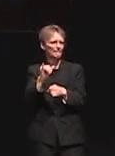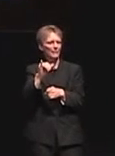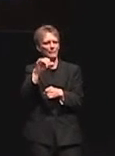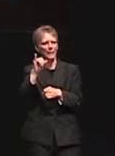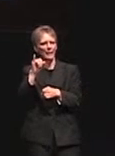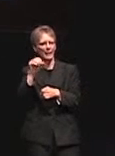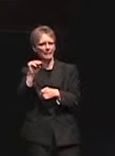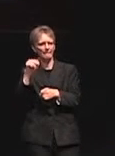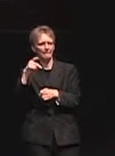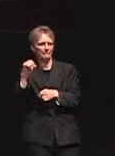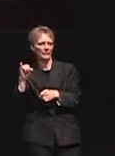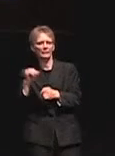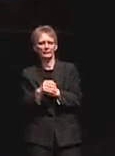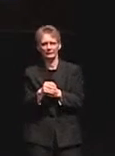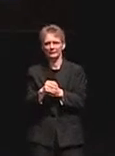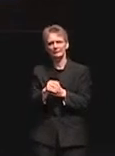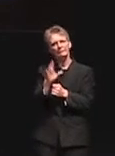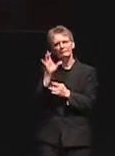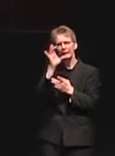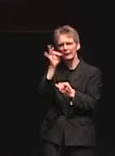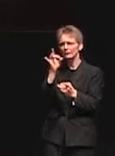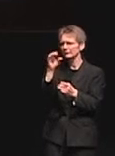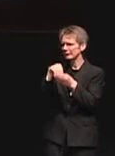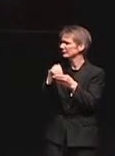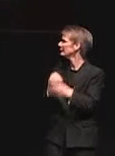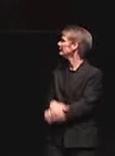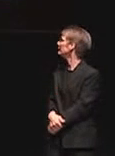which really weird shot.